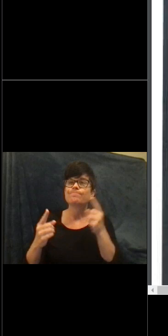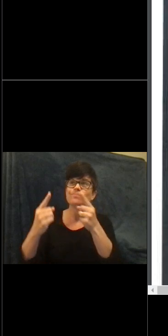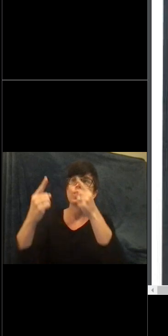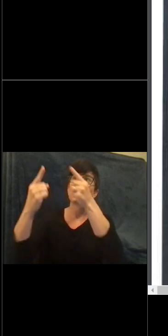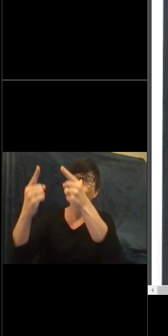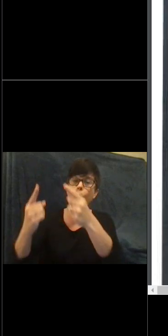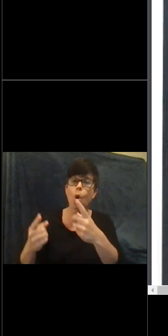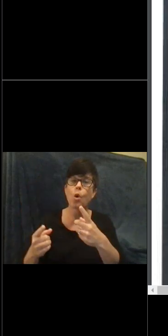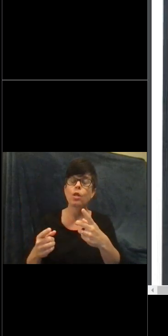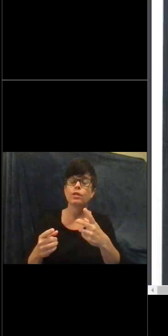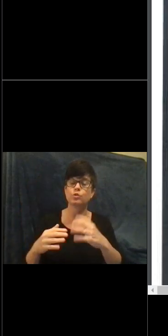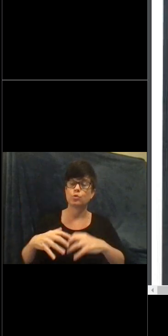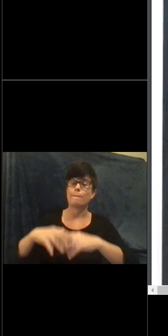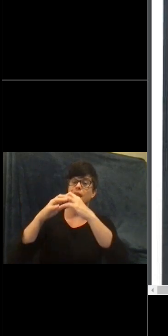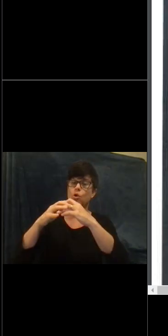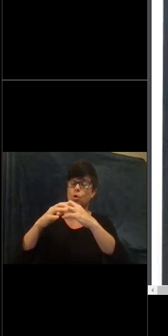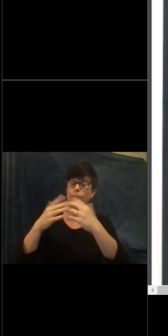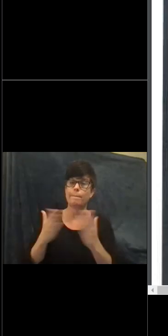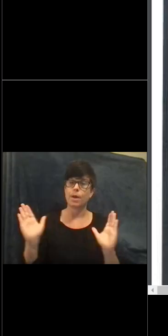public plaza. So that